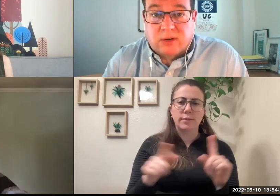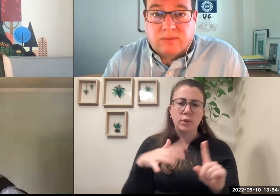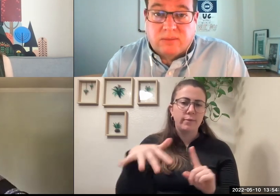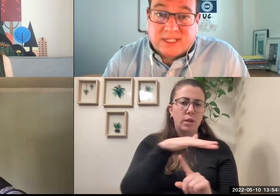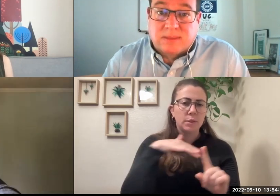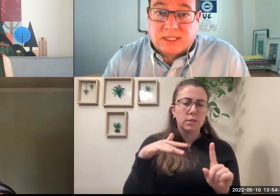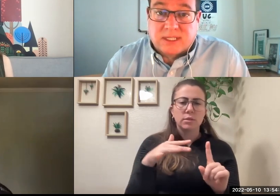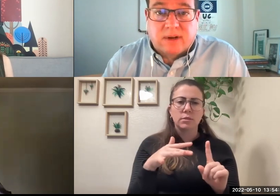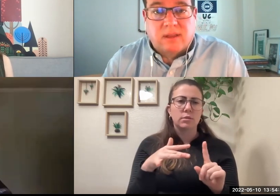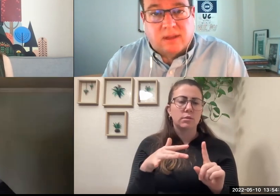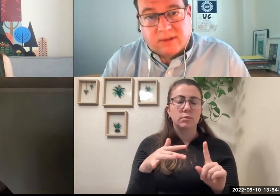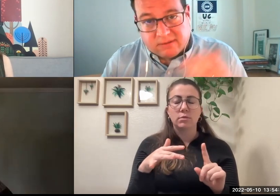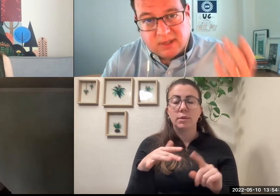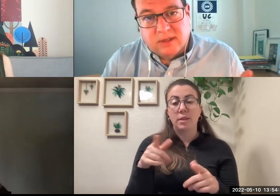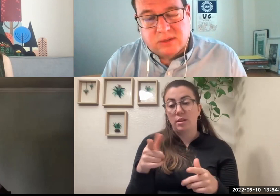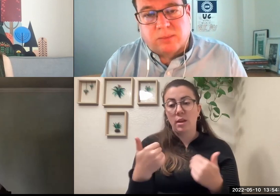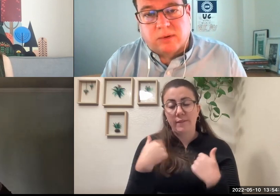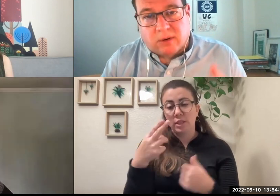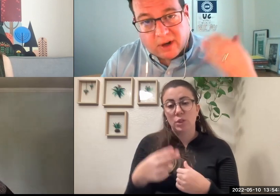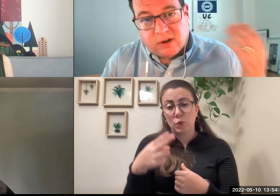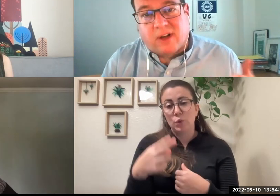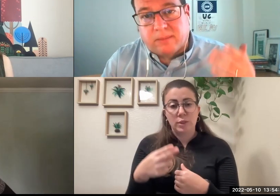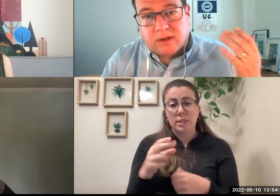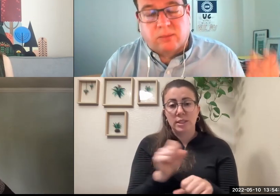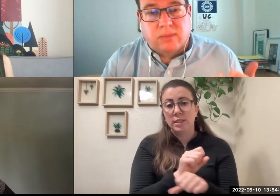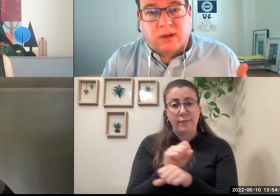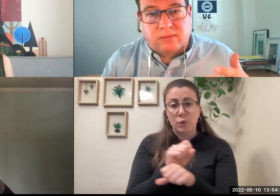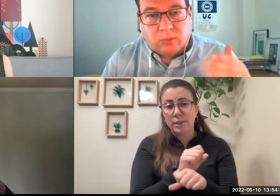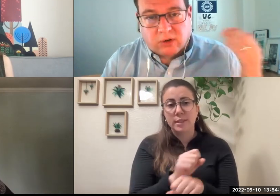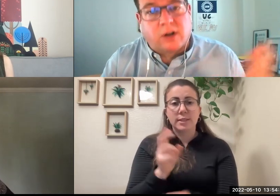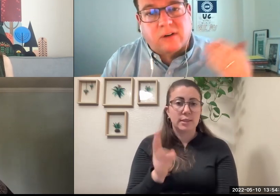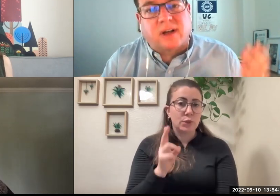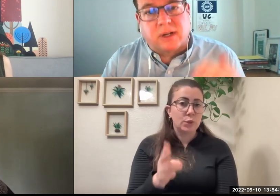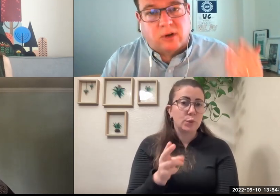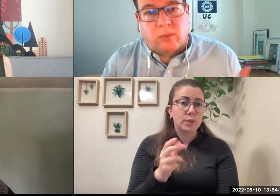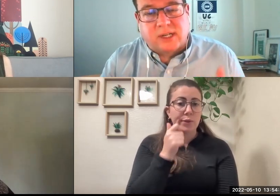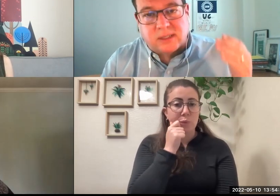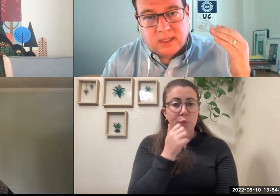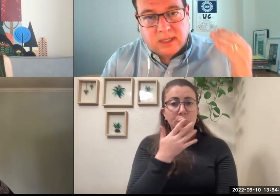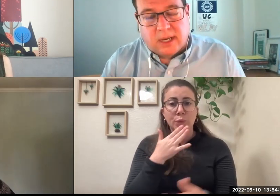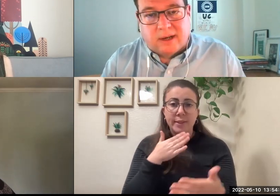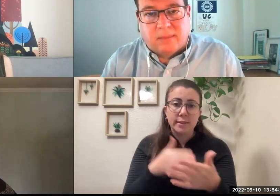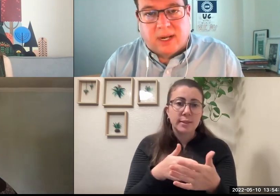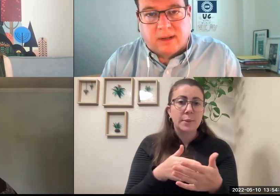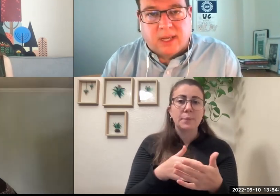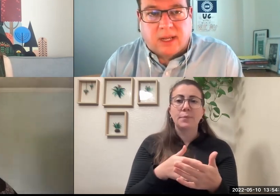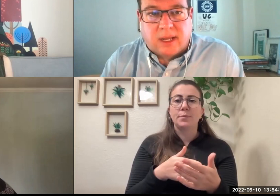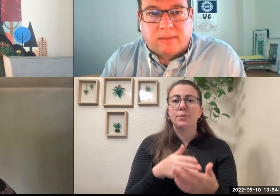a history of racism and slavery, of underdevelopment, of worker underdevelopment, of lower wages.